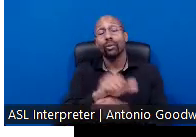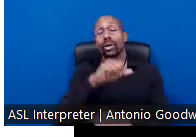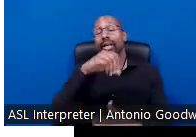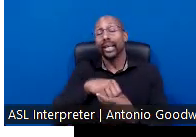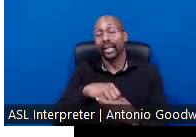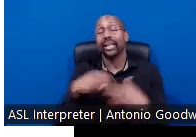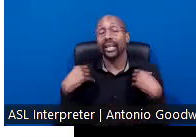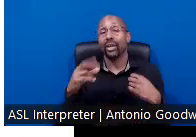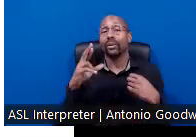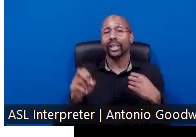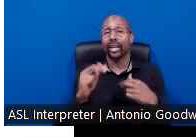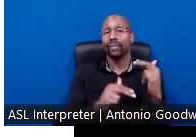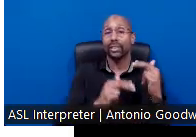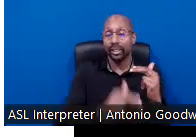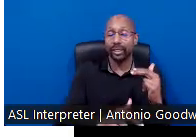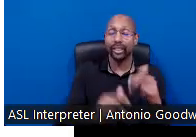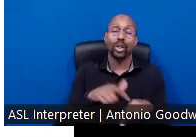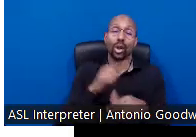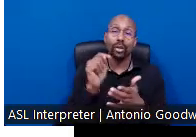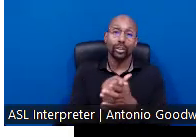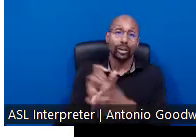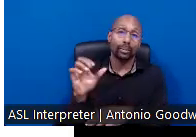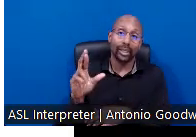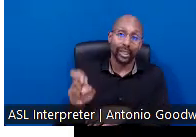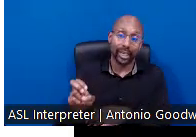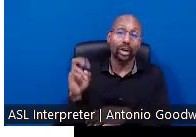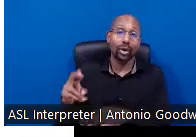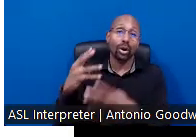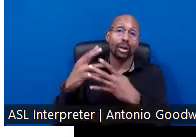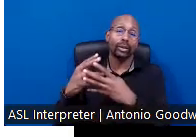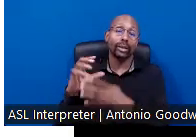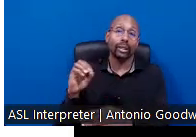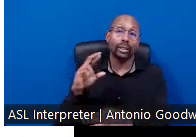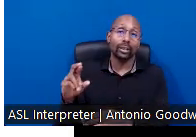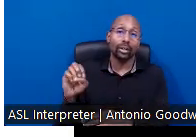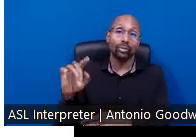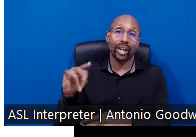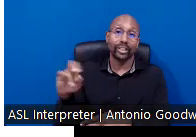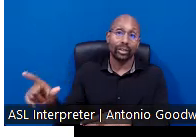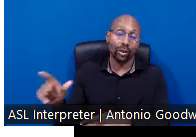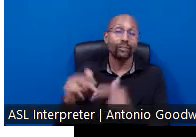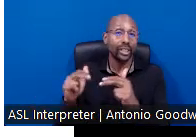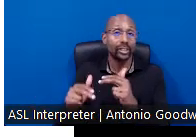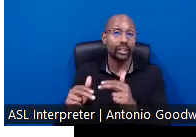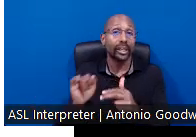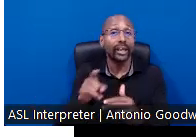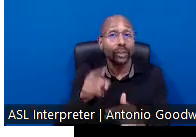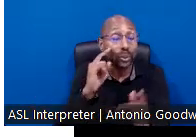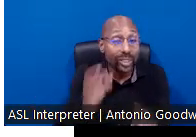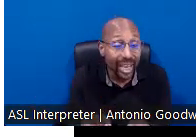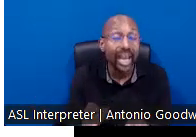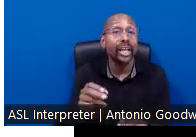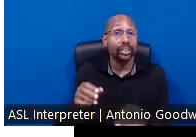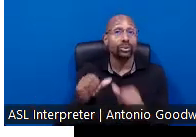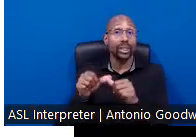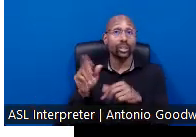facility, long-term care, correctional facility, and you choose to stay masked, if your employer is saying you don't have to, you